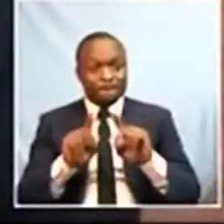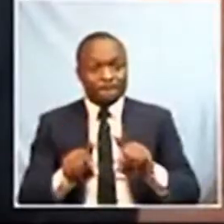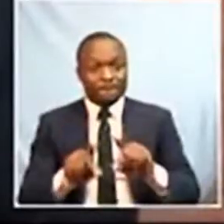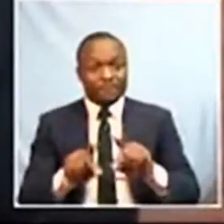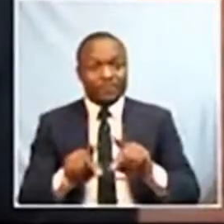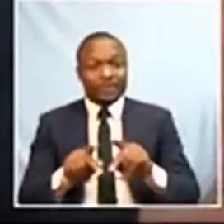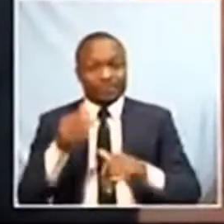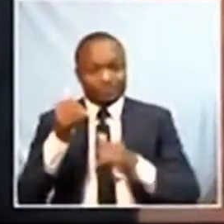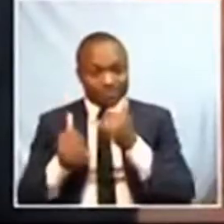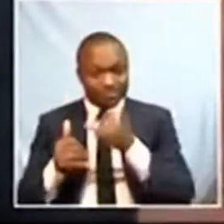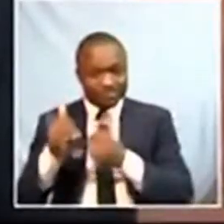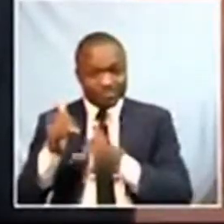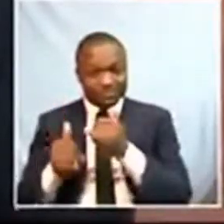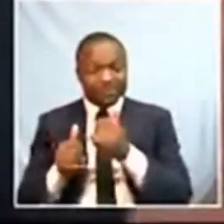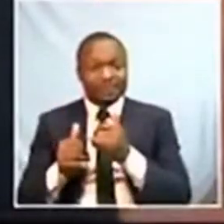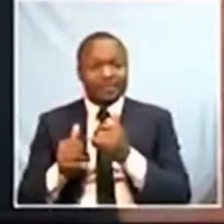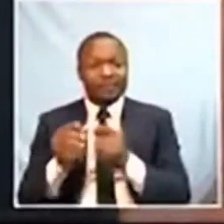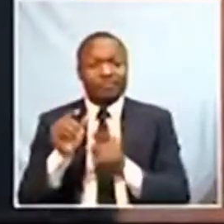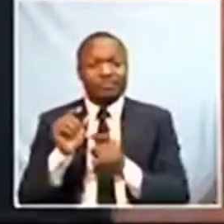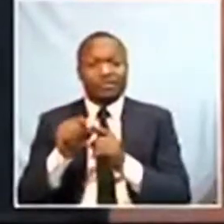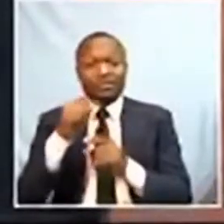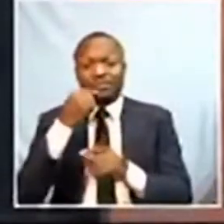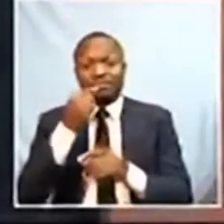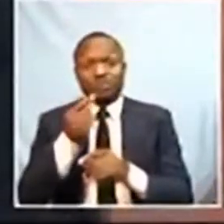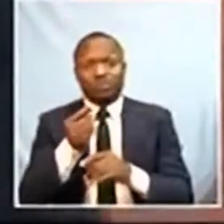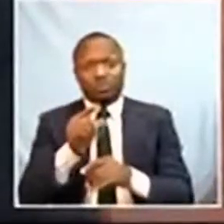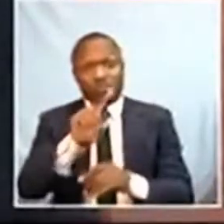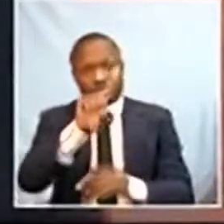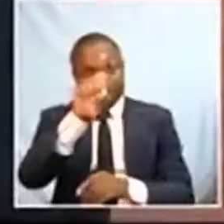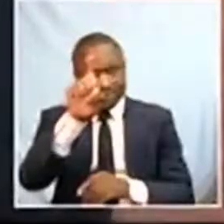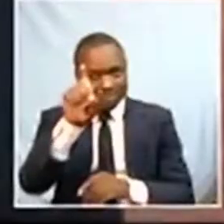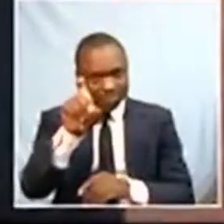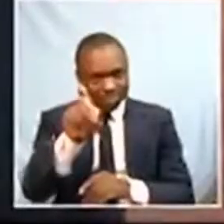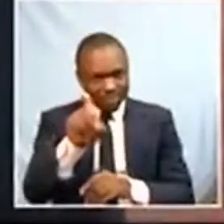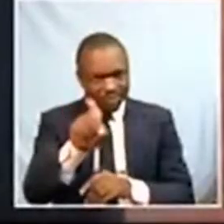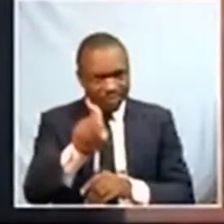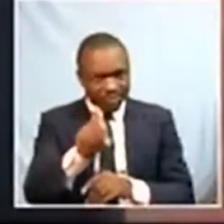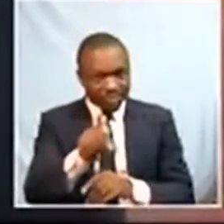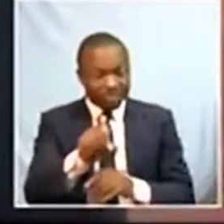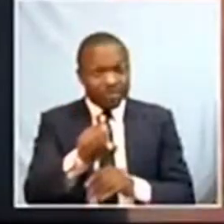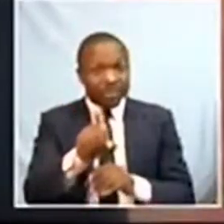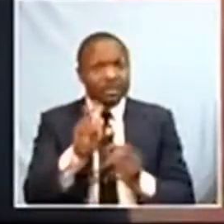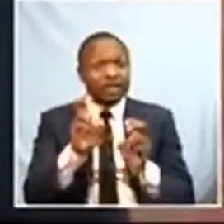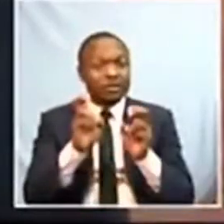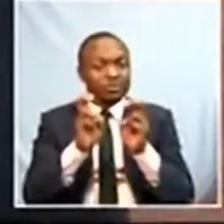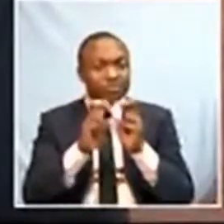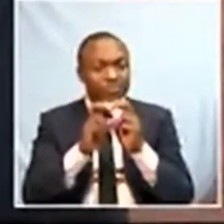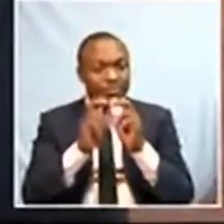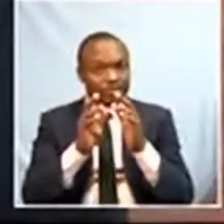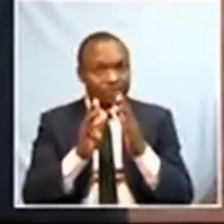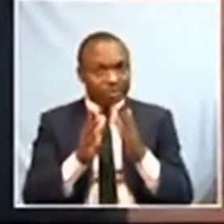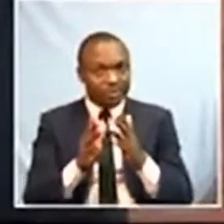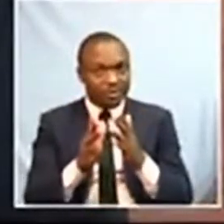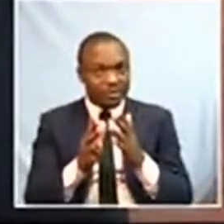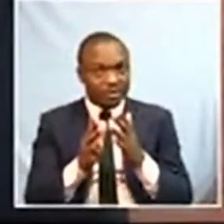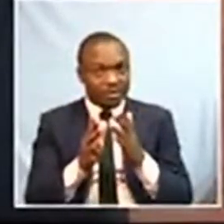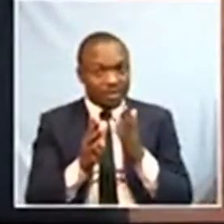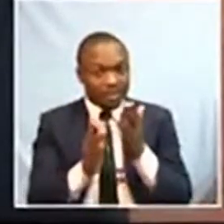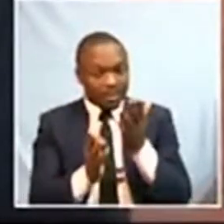minutes. You've said we cautioned the contractor. I've gone to Appendix